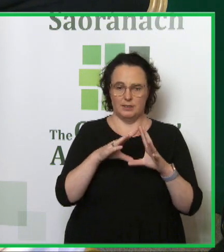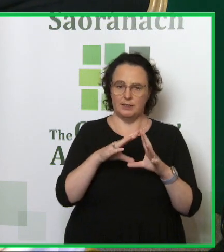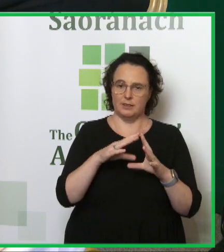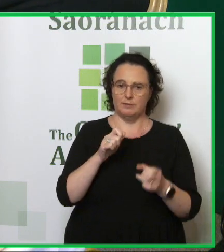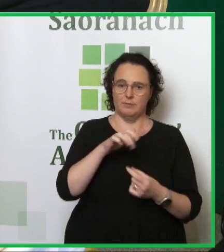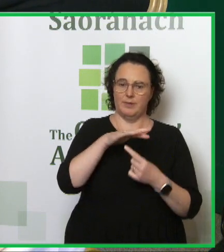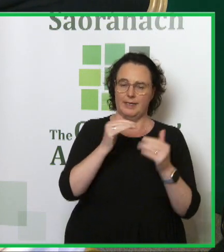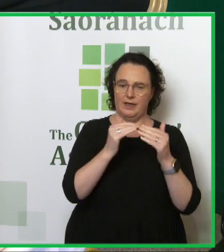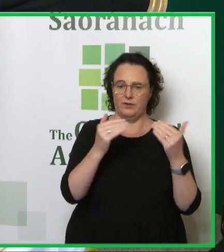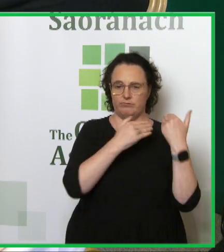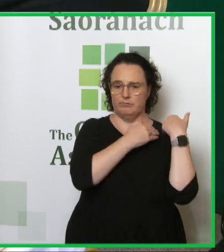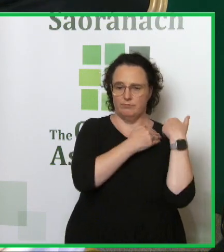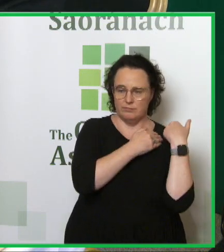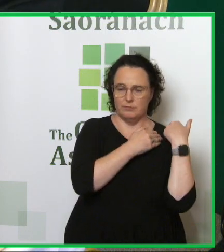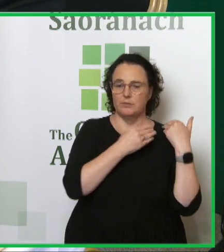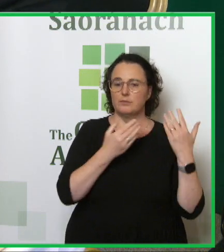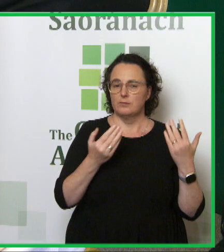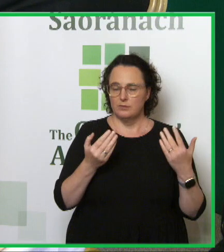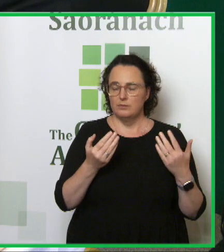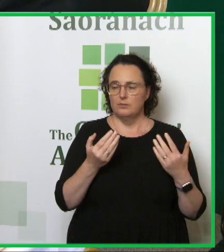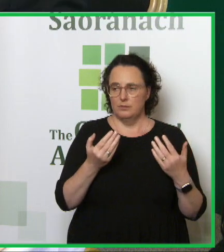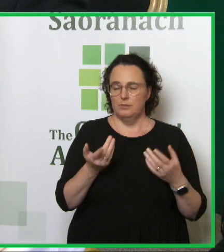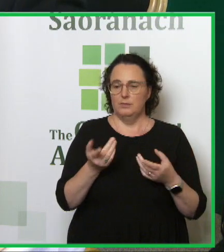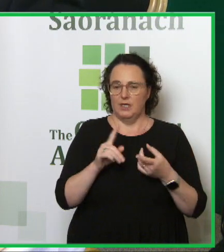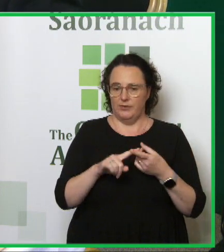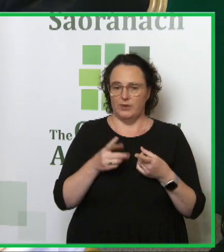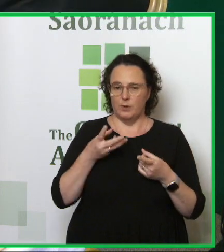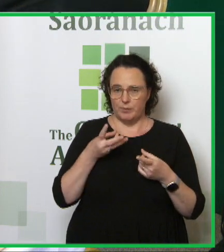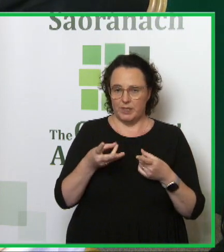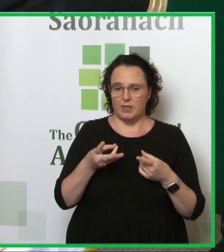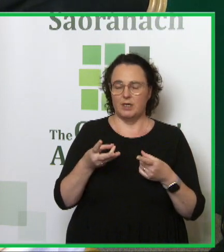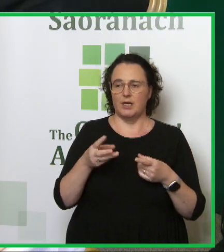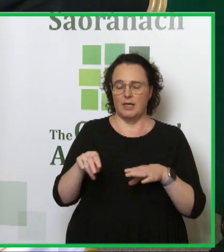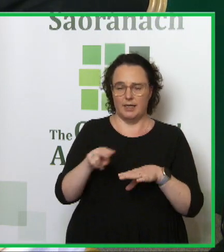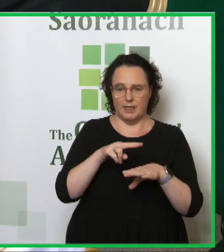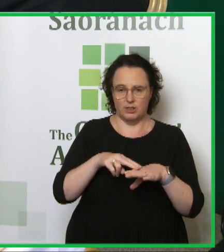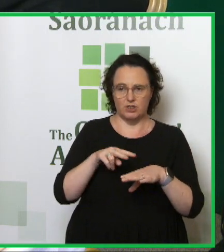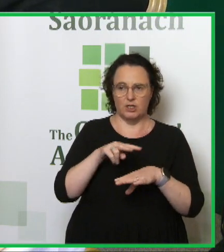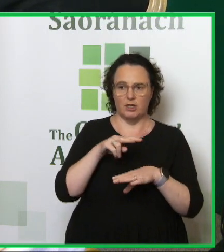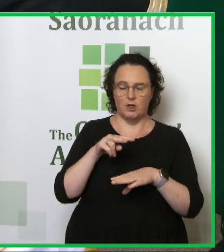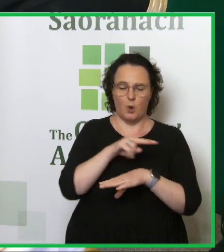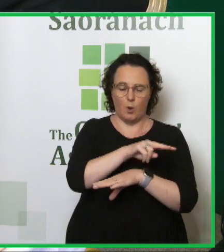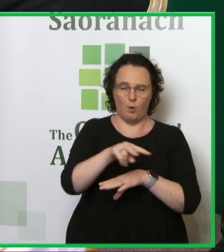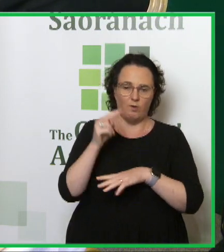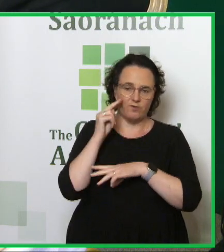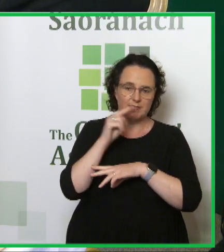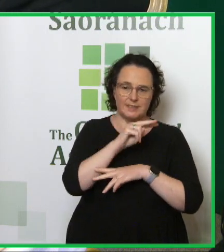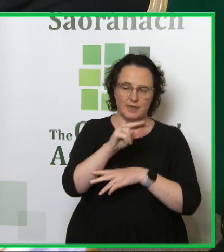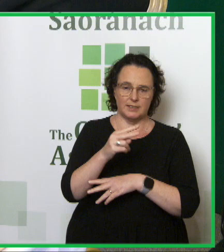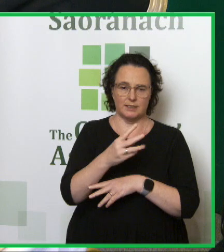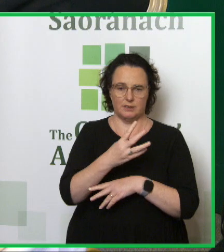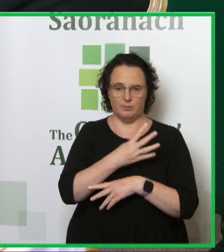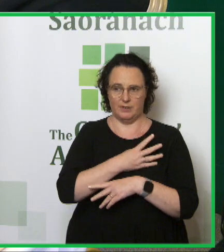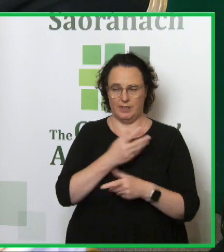But there will be also a national oversight committee. It already exists for the current strategy.